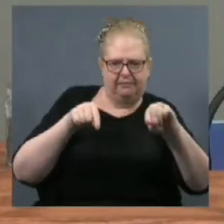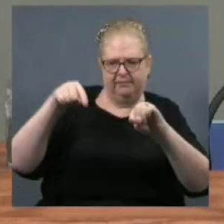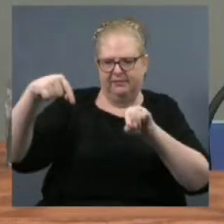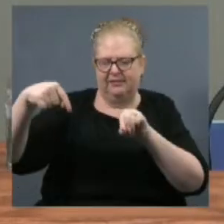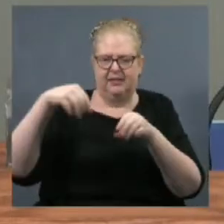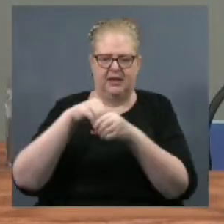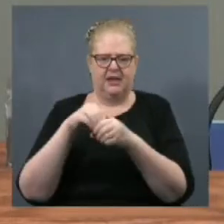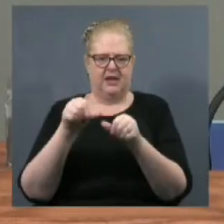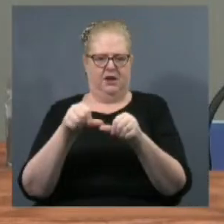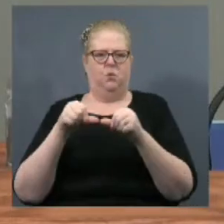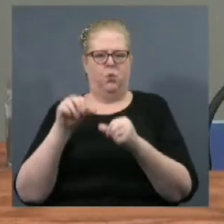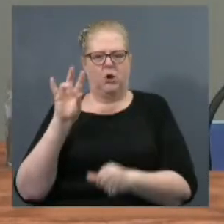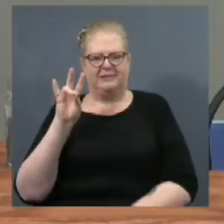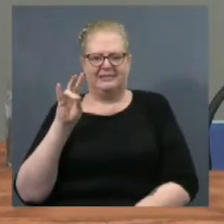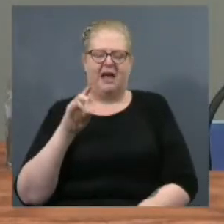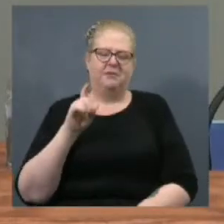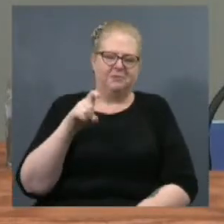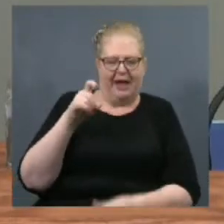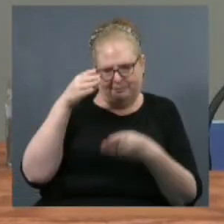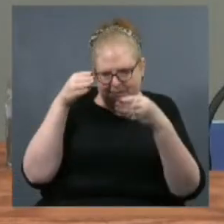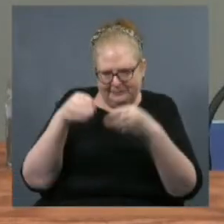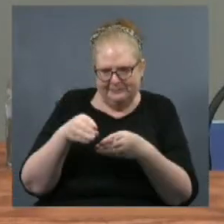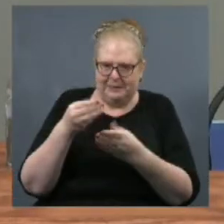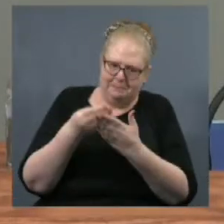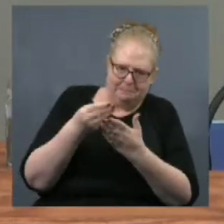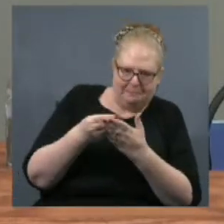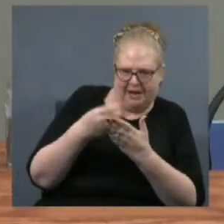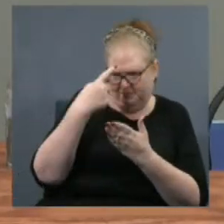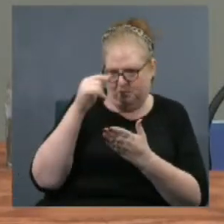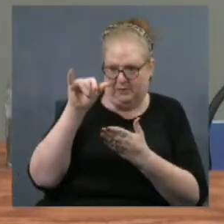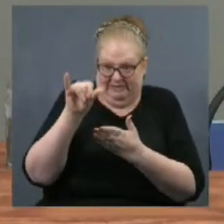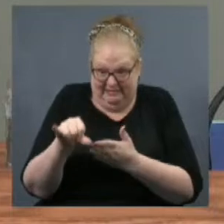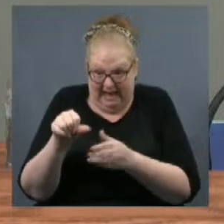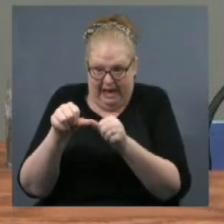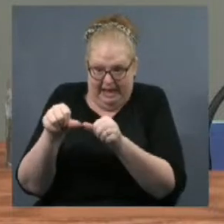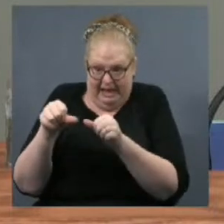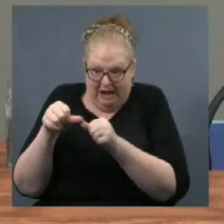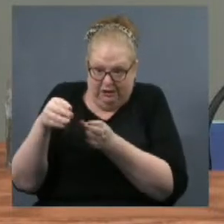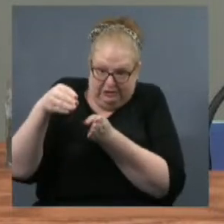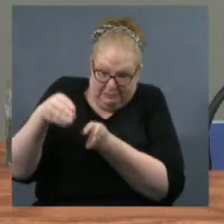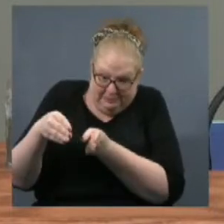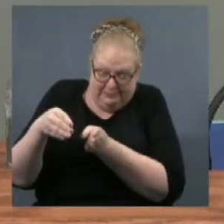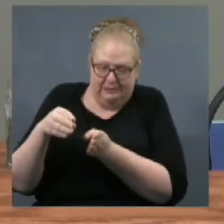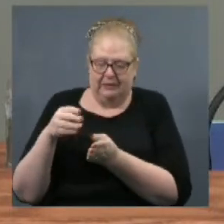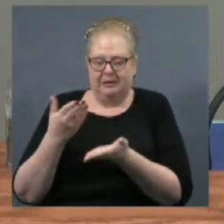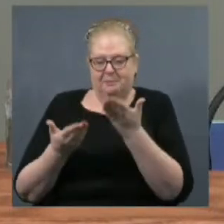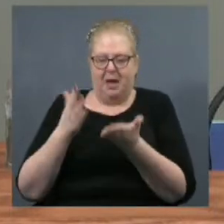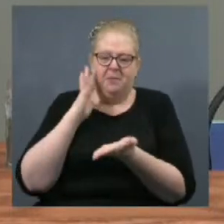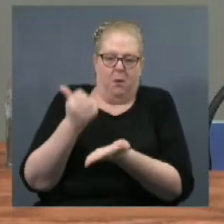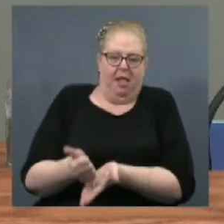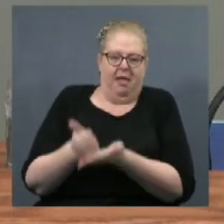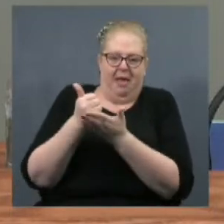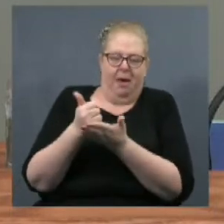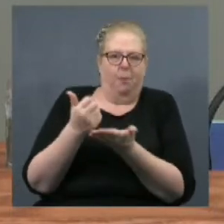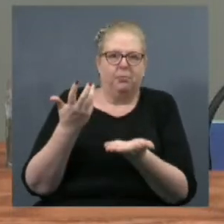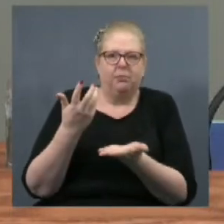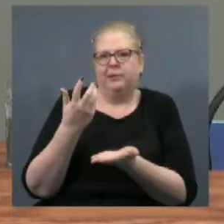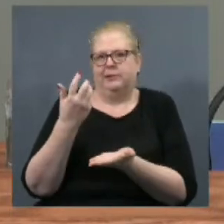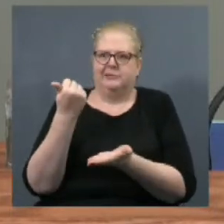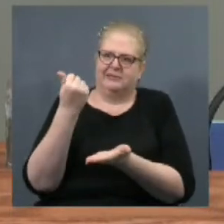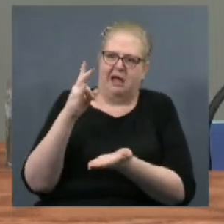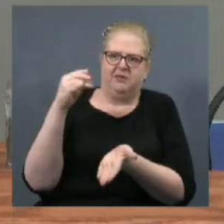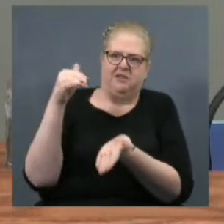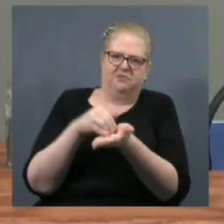say, okay, I'll put this amount of money into this. This'll help me get, 17,000 cars a day, which is what Vimy Ridge Road